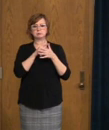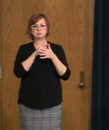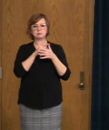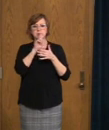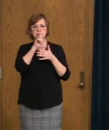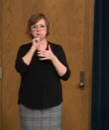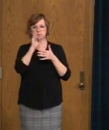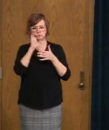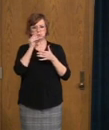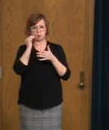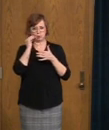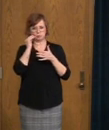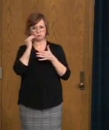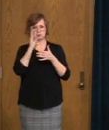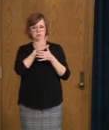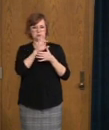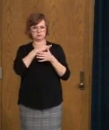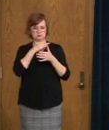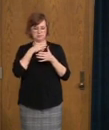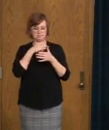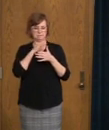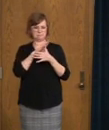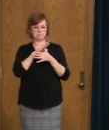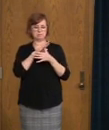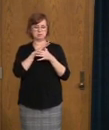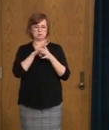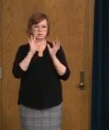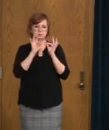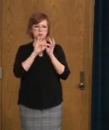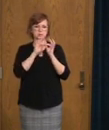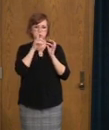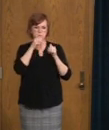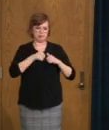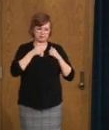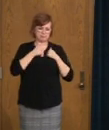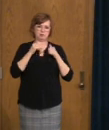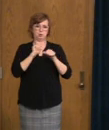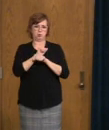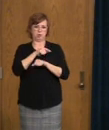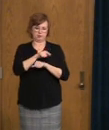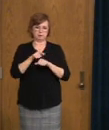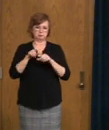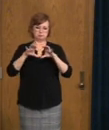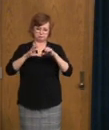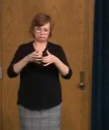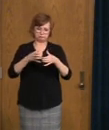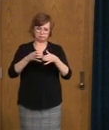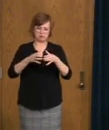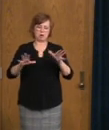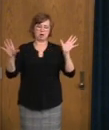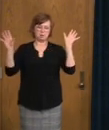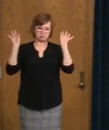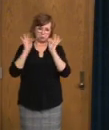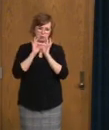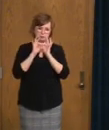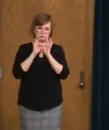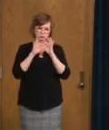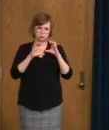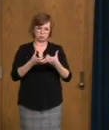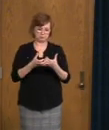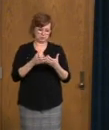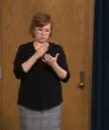in areas where there are COVID patients. So that has to be the first priority. And then after that, obviously, we